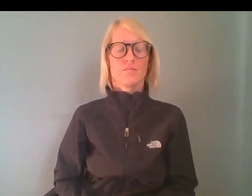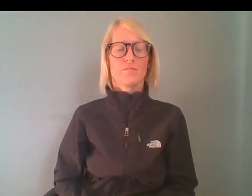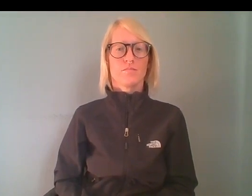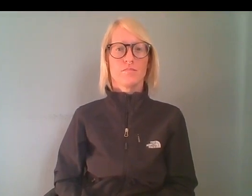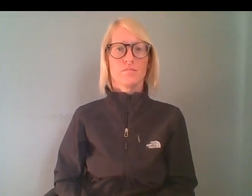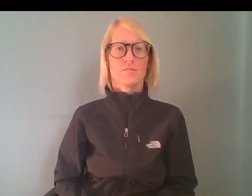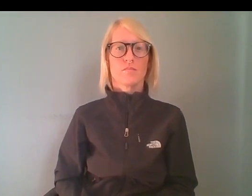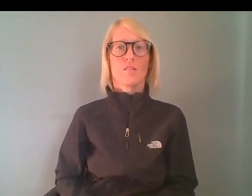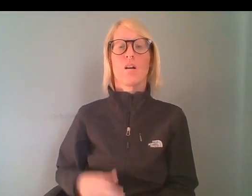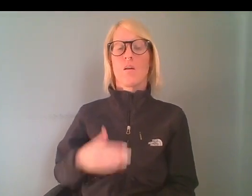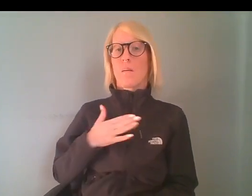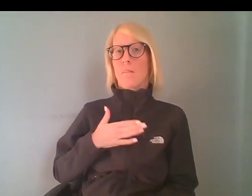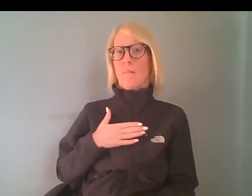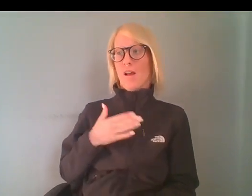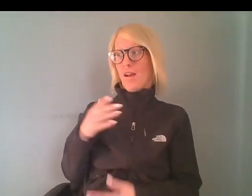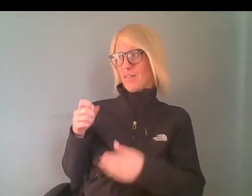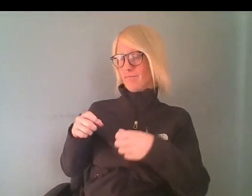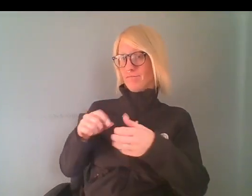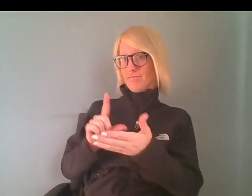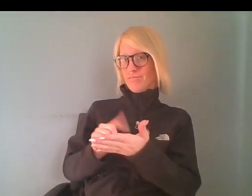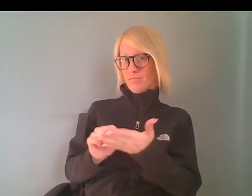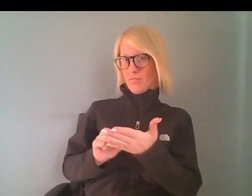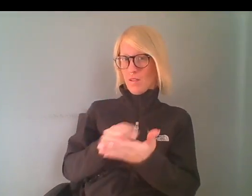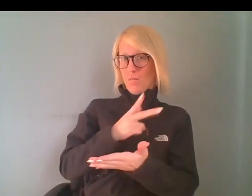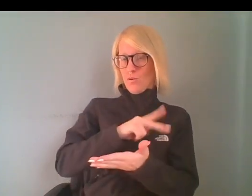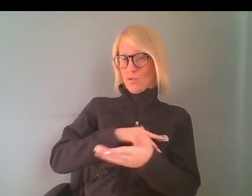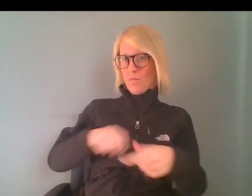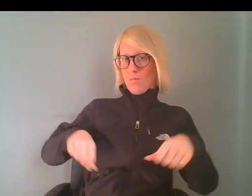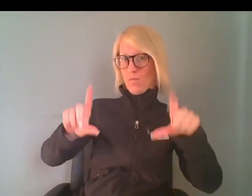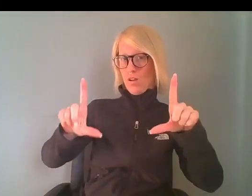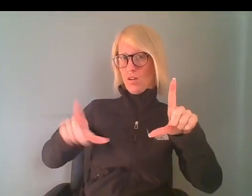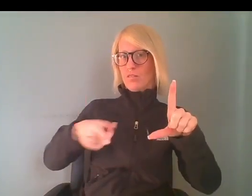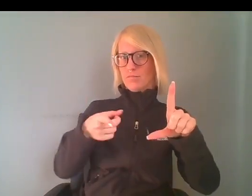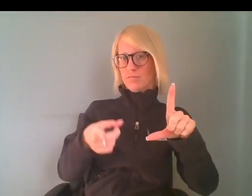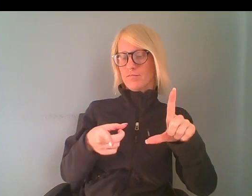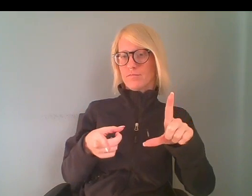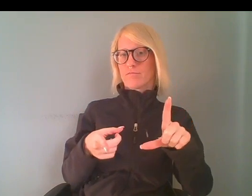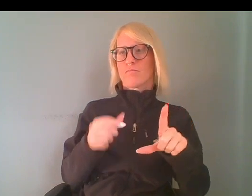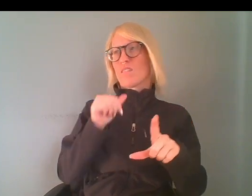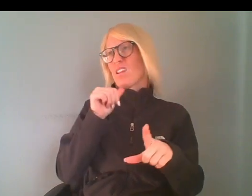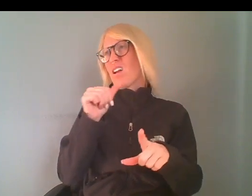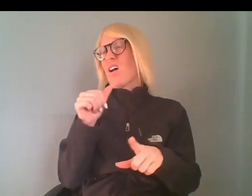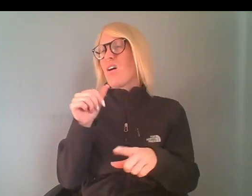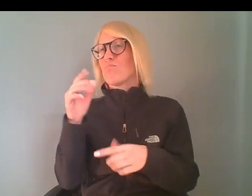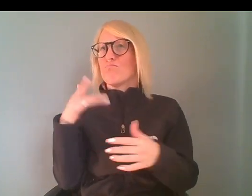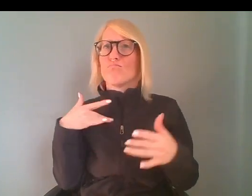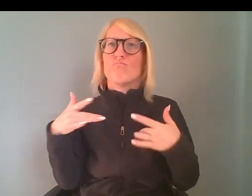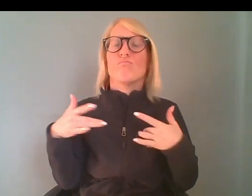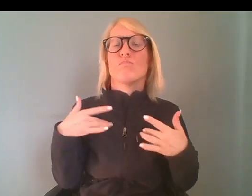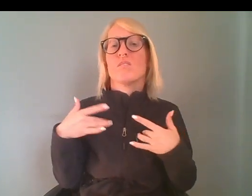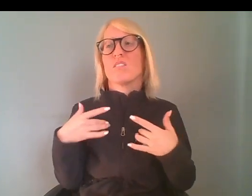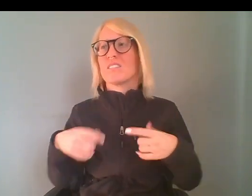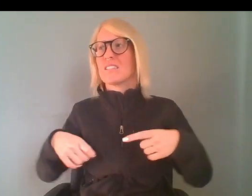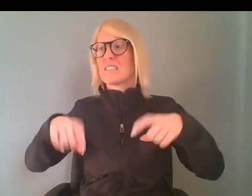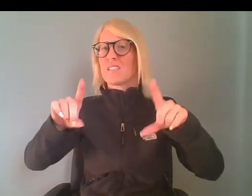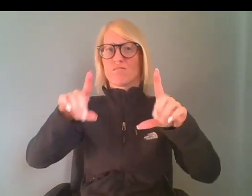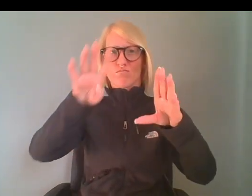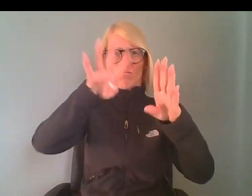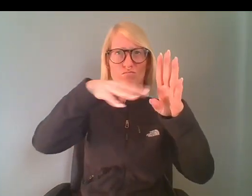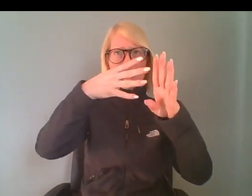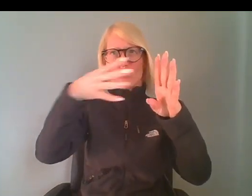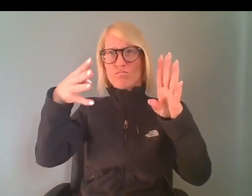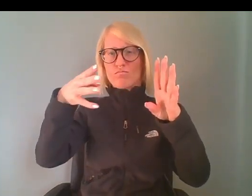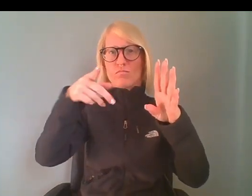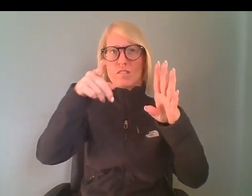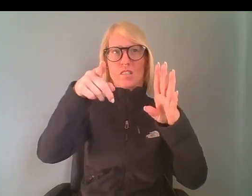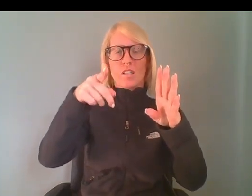different look than the Coastal Community Foundation. So that's why I wouldn't worry too much about using templates, is there's still some different things you can